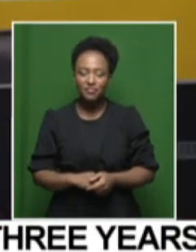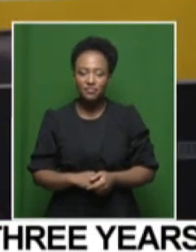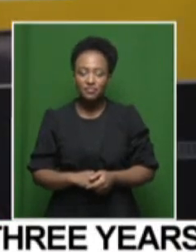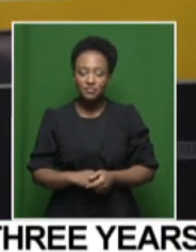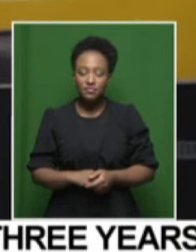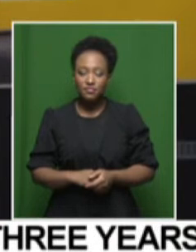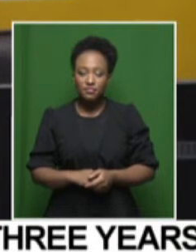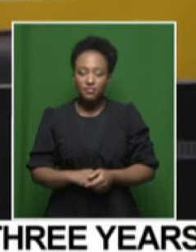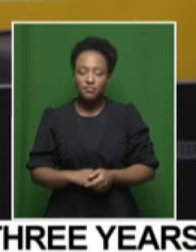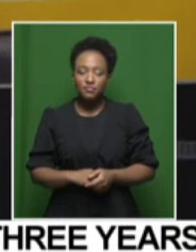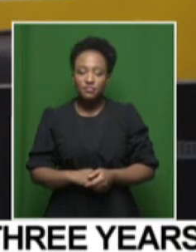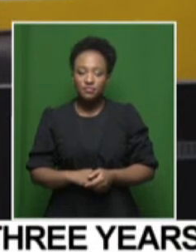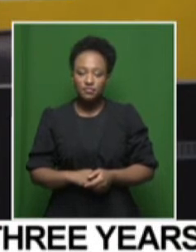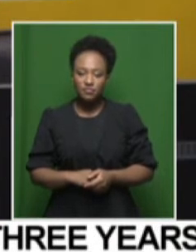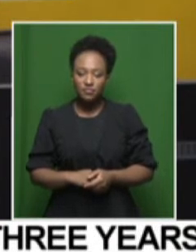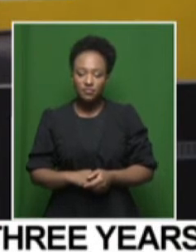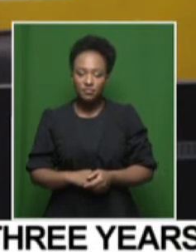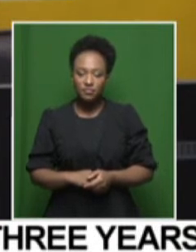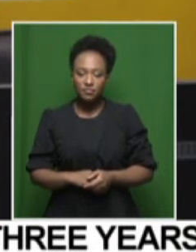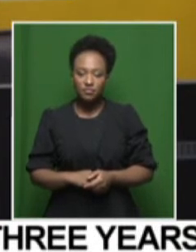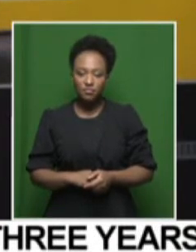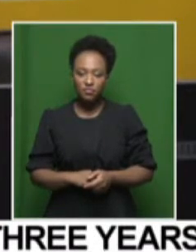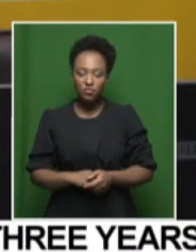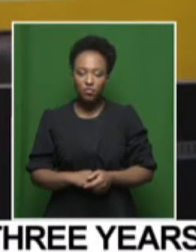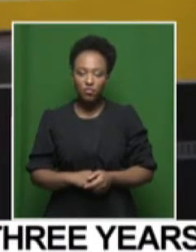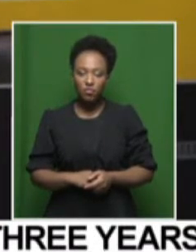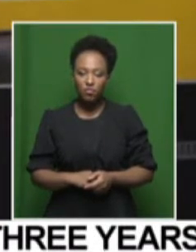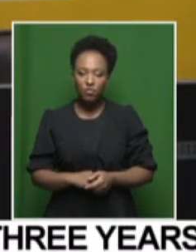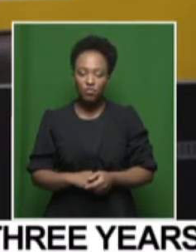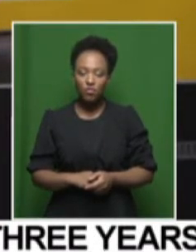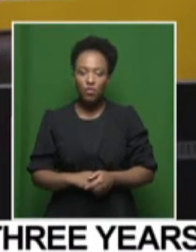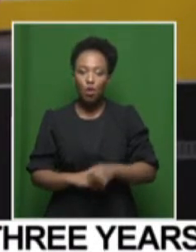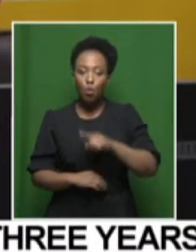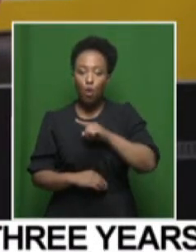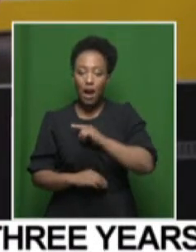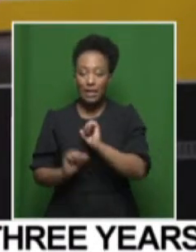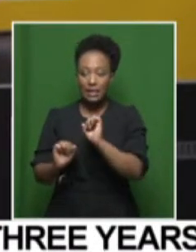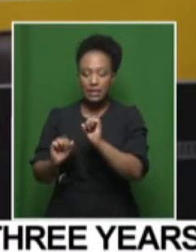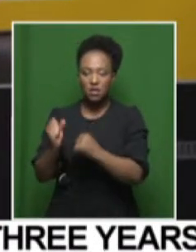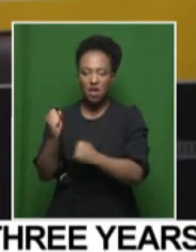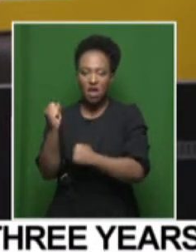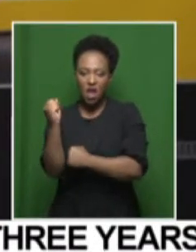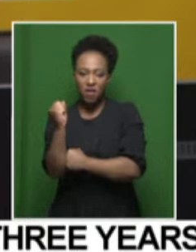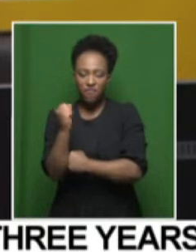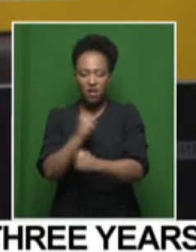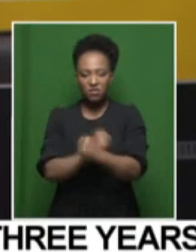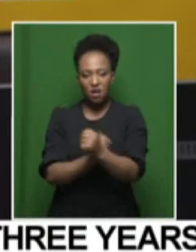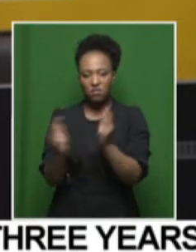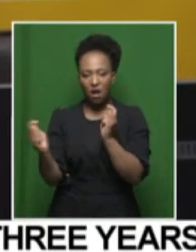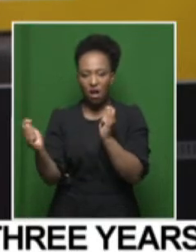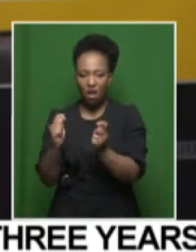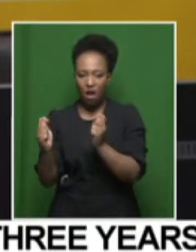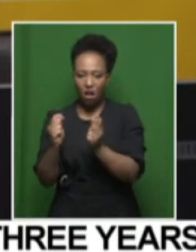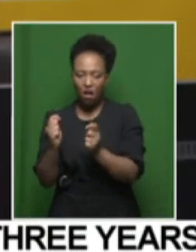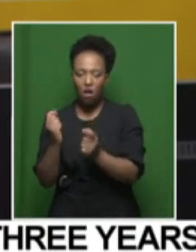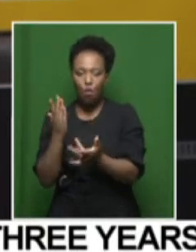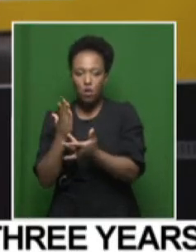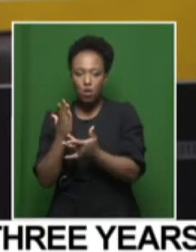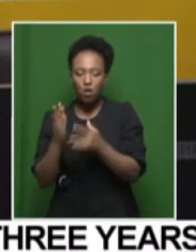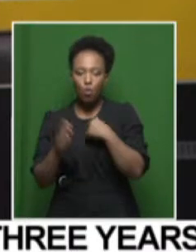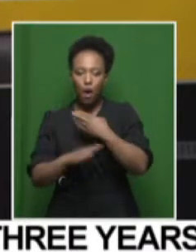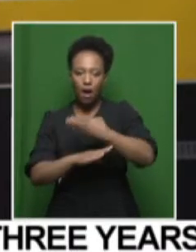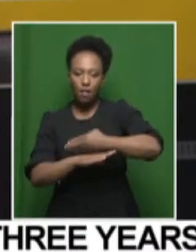We also welcome the current modernization of its infrastructure at border posts such as Beit Bridge to